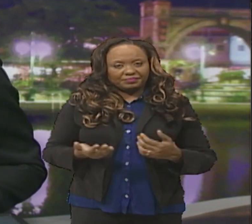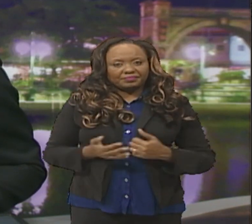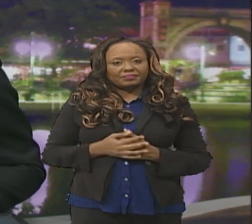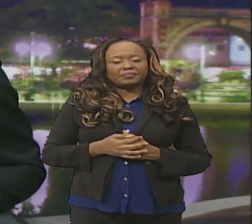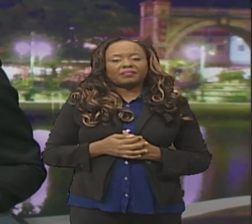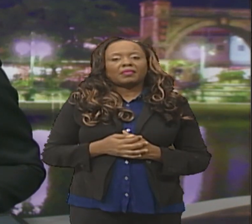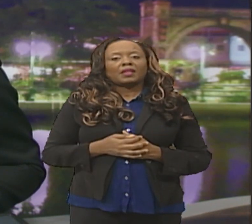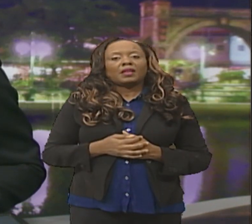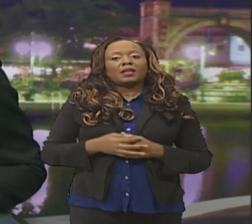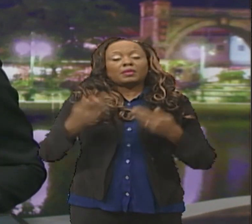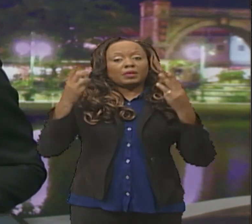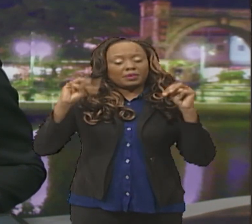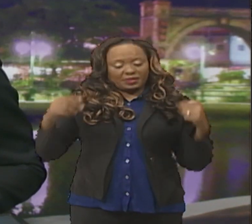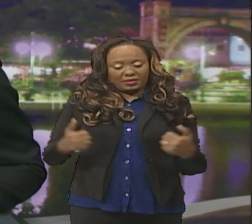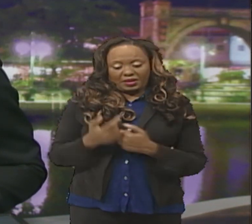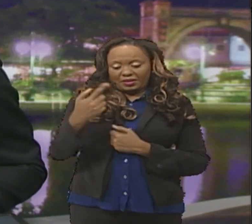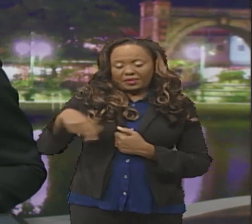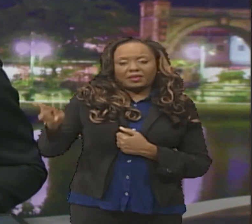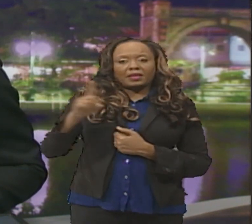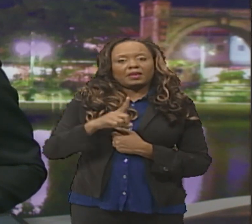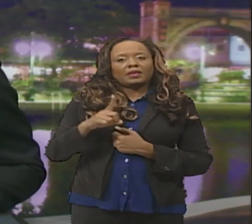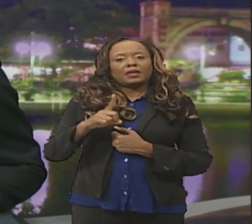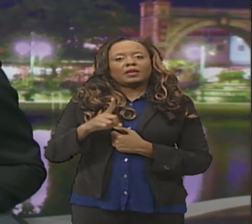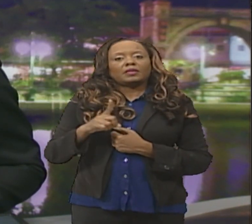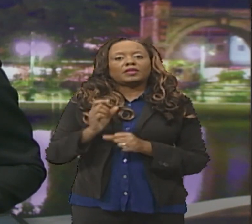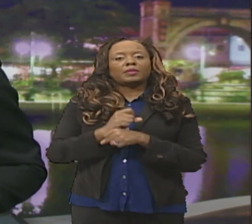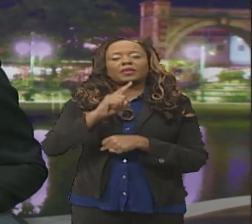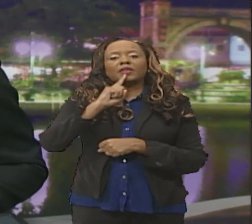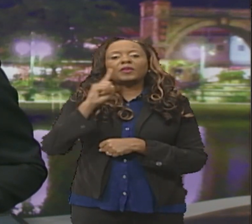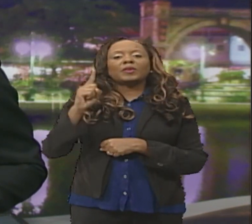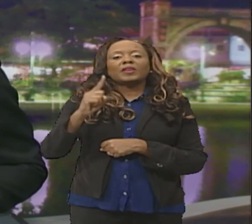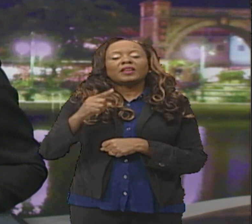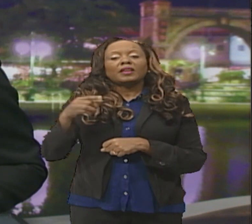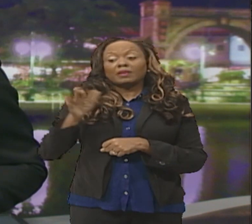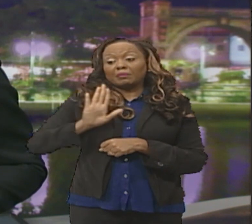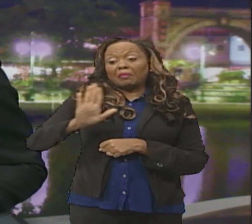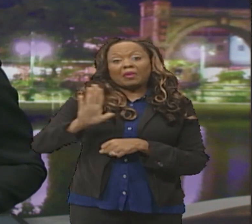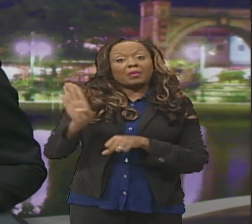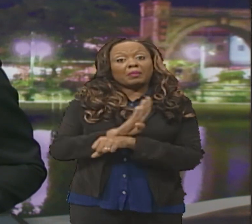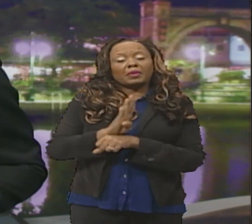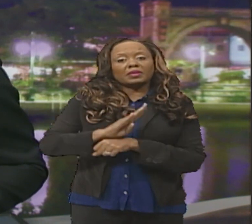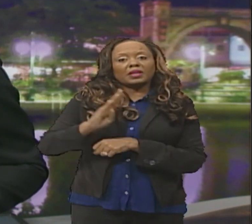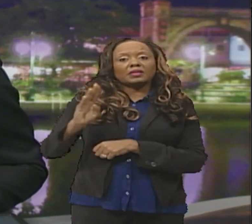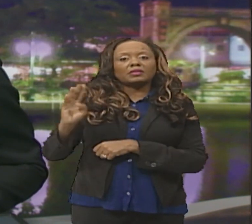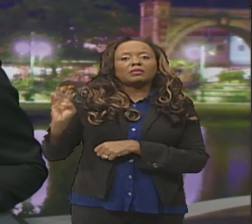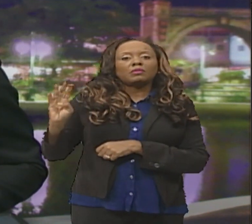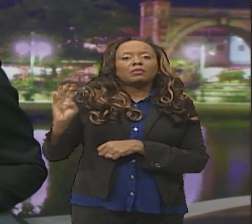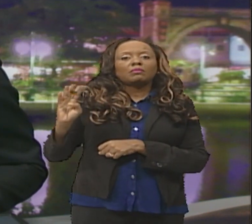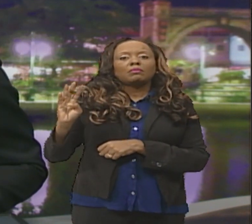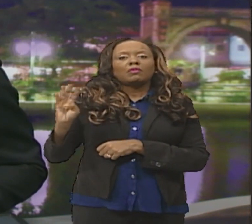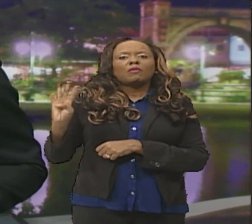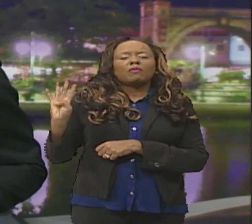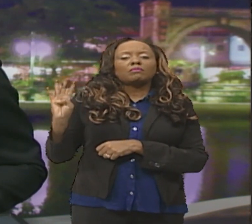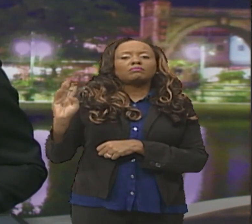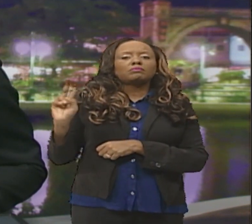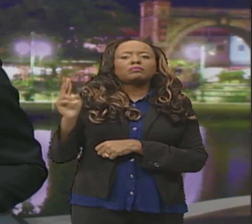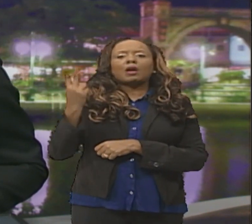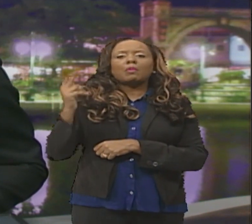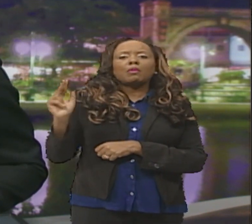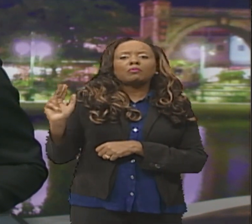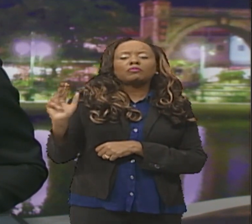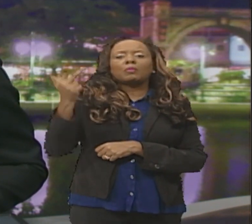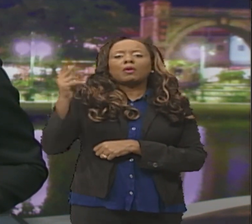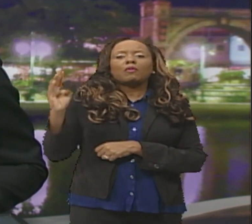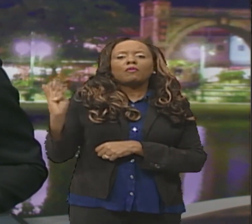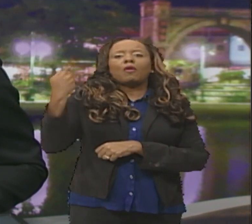to quadruple international business in the next 10 years. Speaking at Invest Barbados, BIBA President Julia Hope said